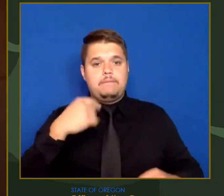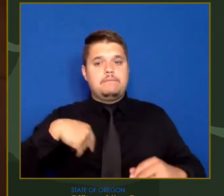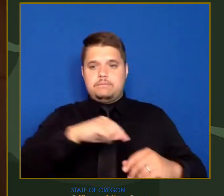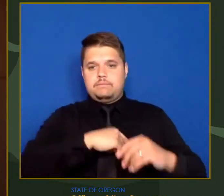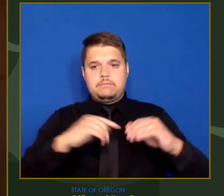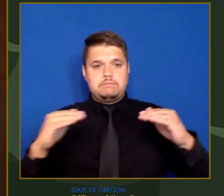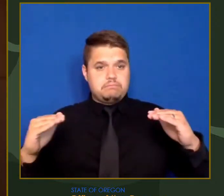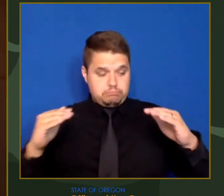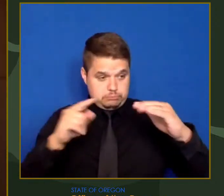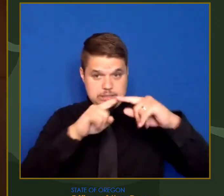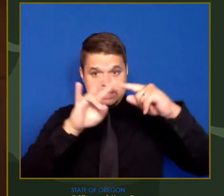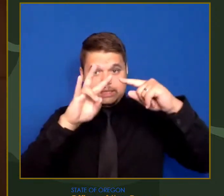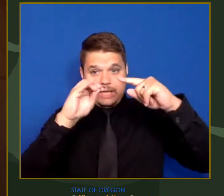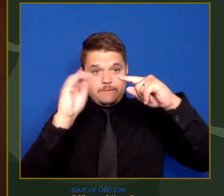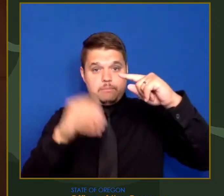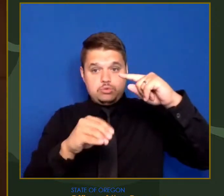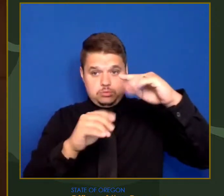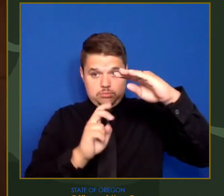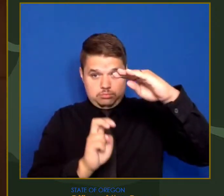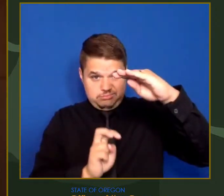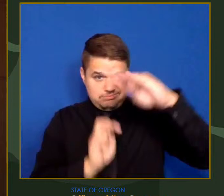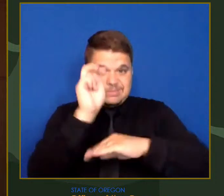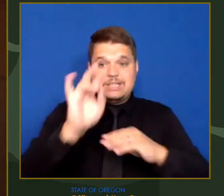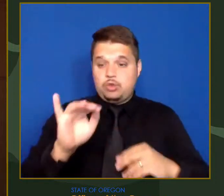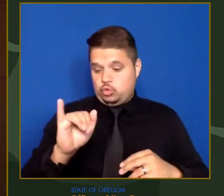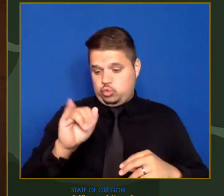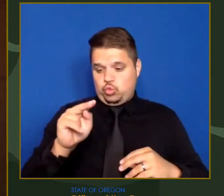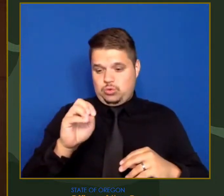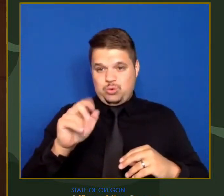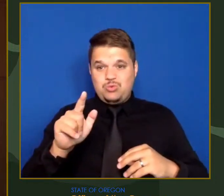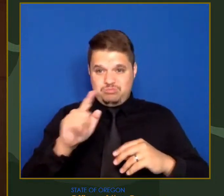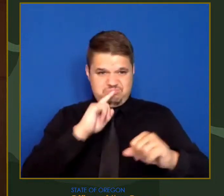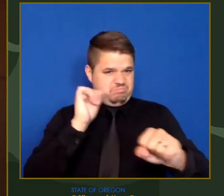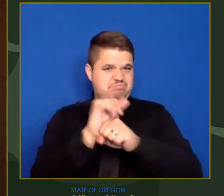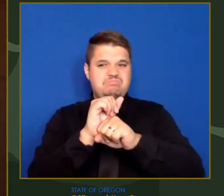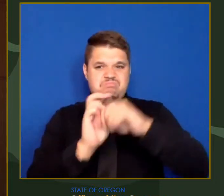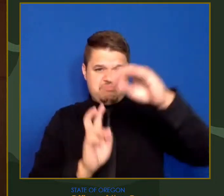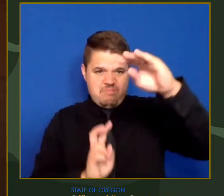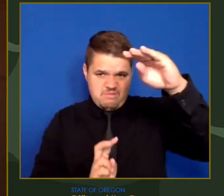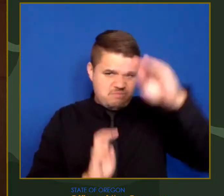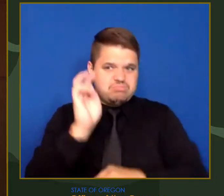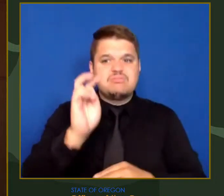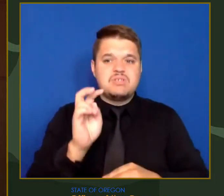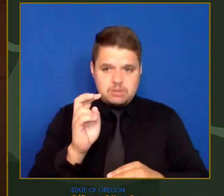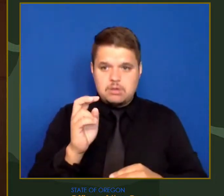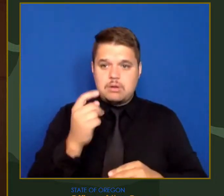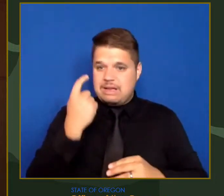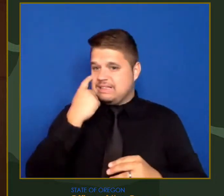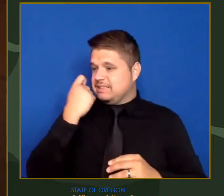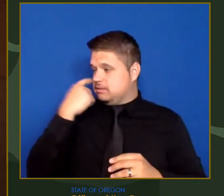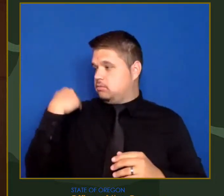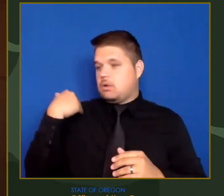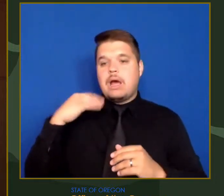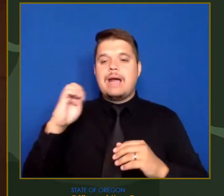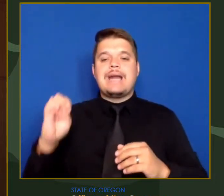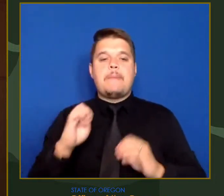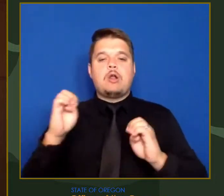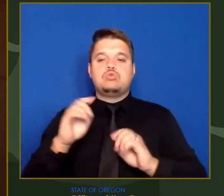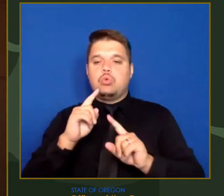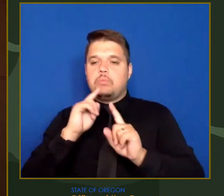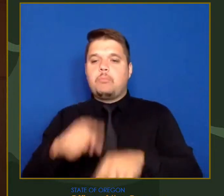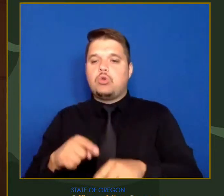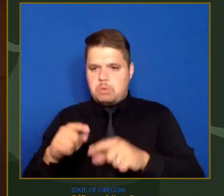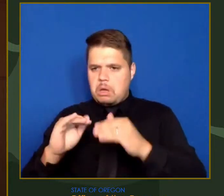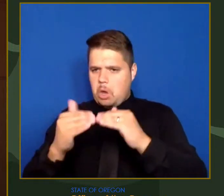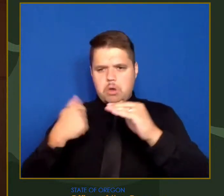up, I believe, with your last extension of your emergency order. How would getting to 70% affect the